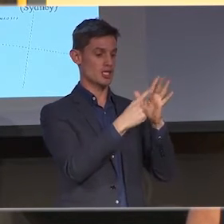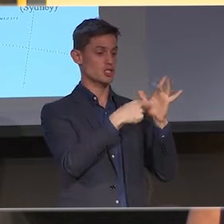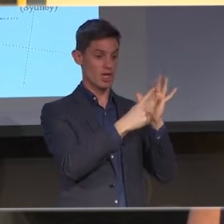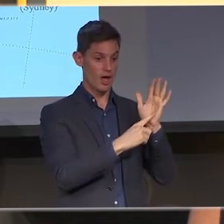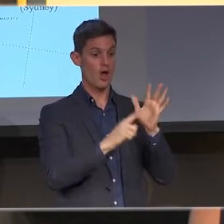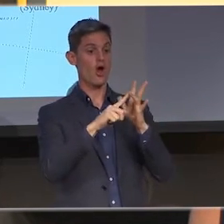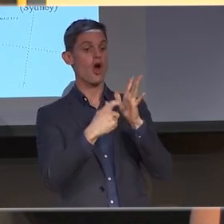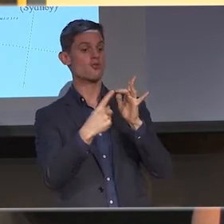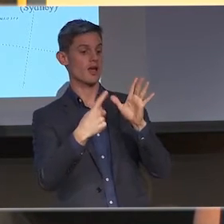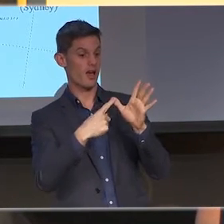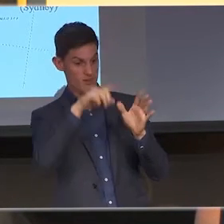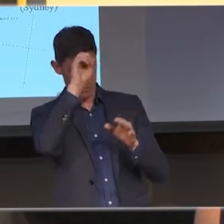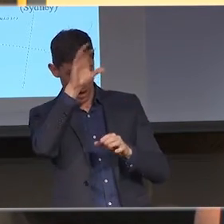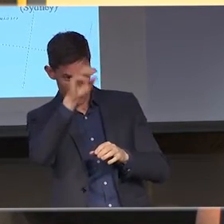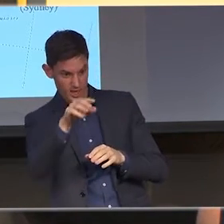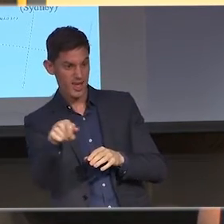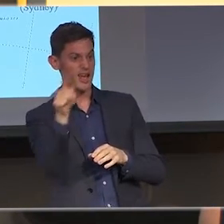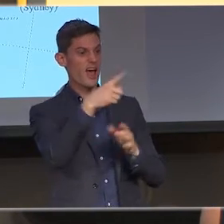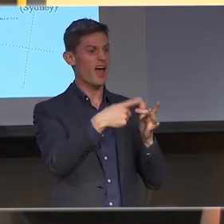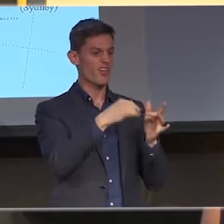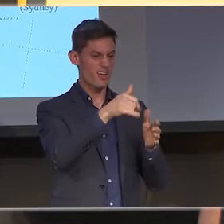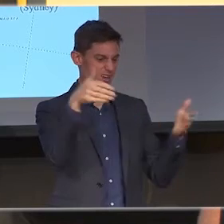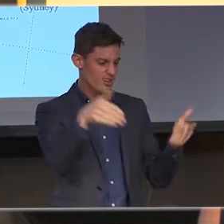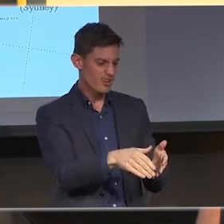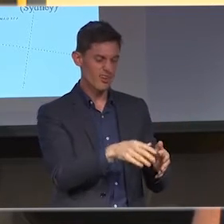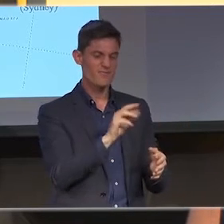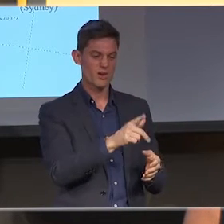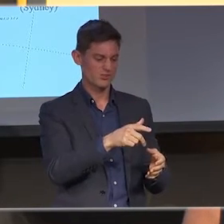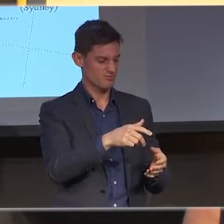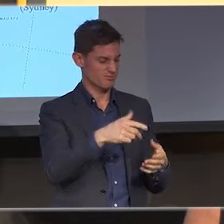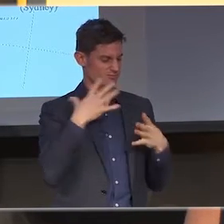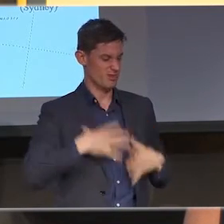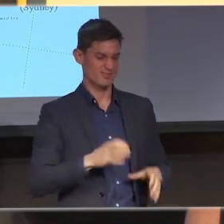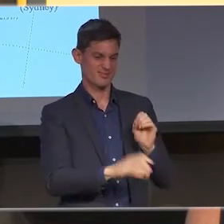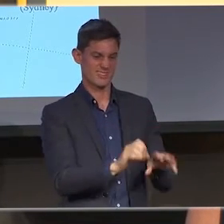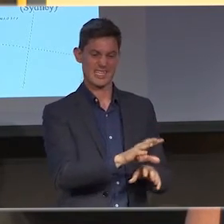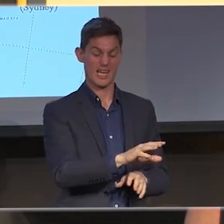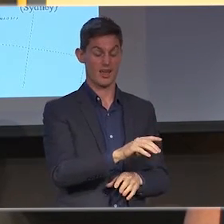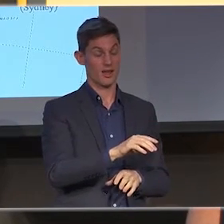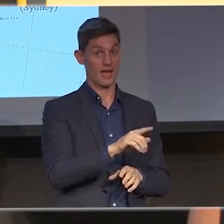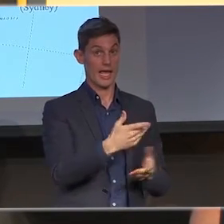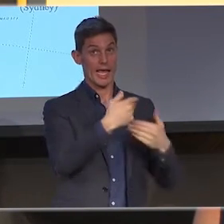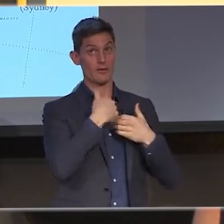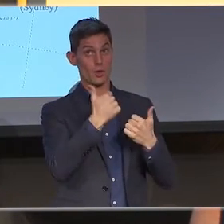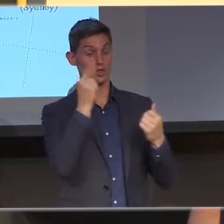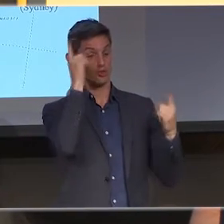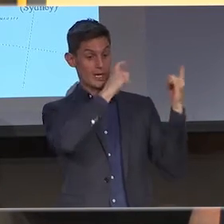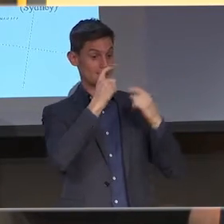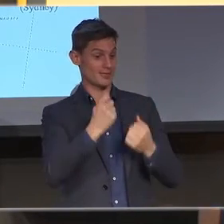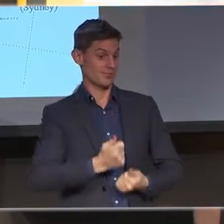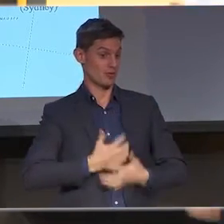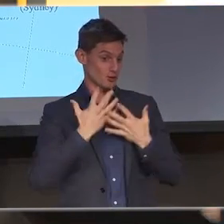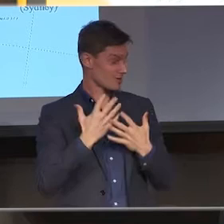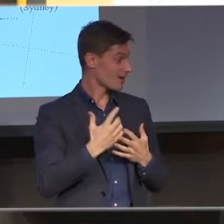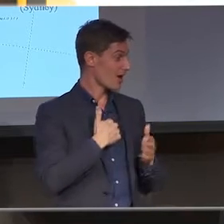Industrial Estate. It is the perfect setting for creative inspiration, and I've written some books there. And because I am a writer,